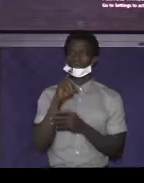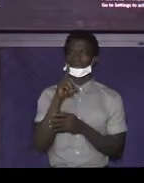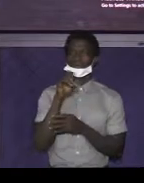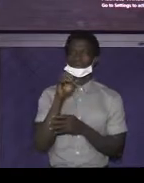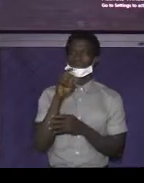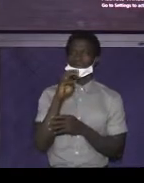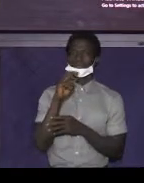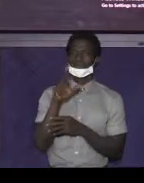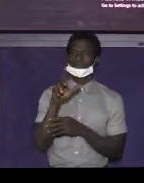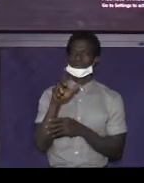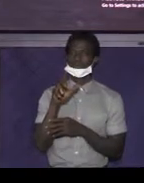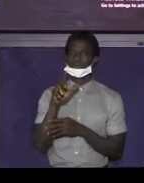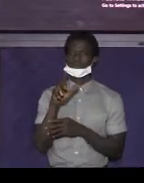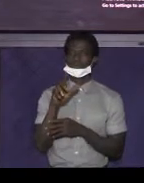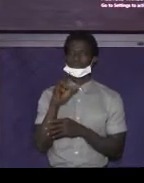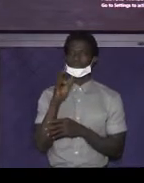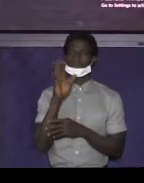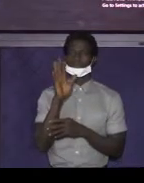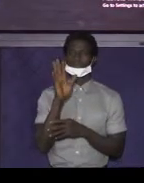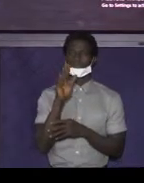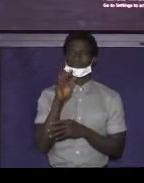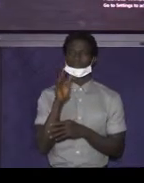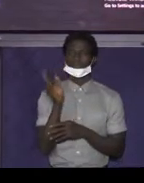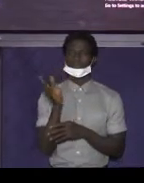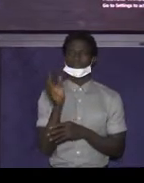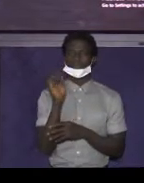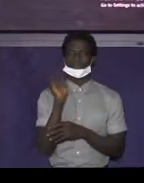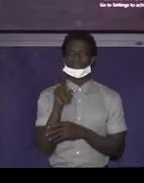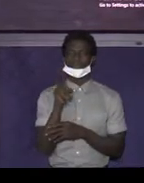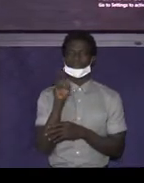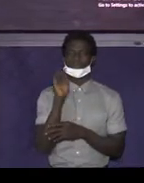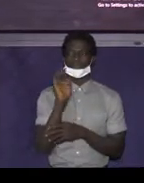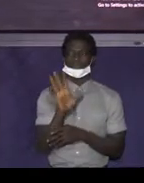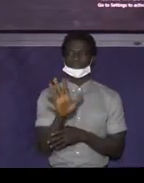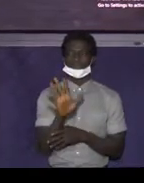and a half, of course, is still the same as